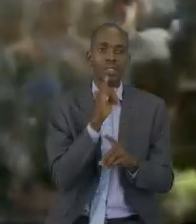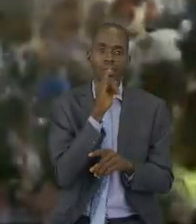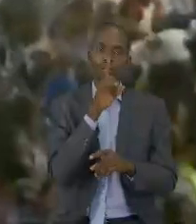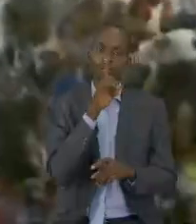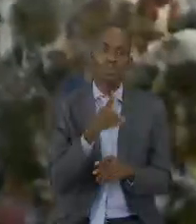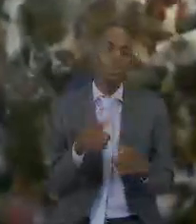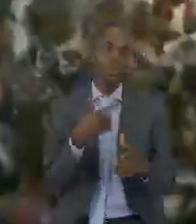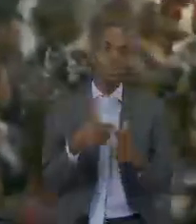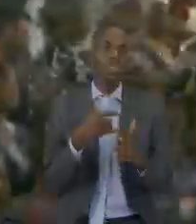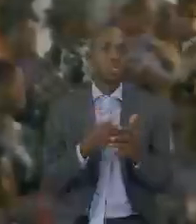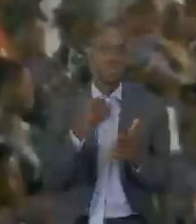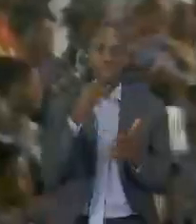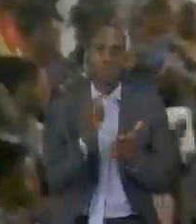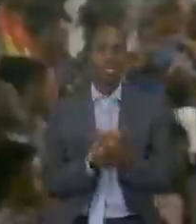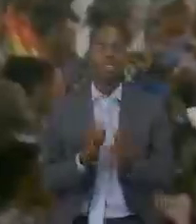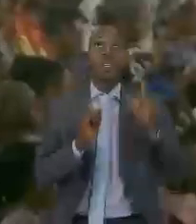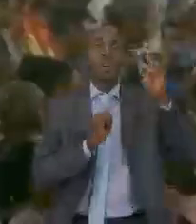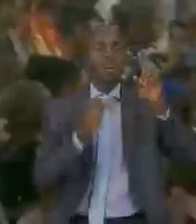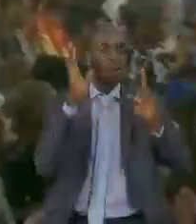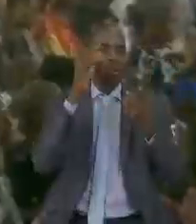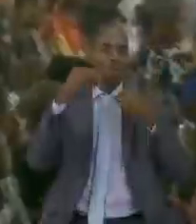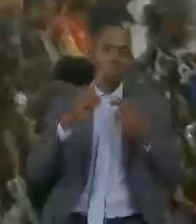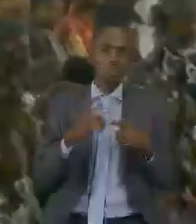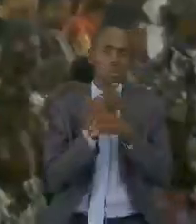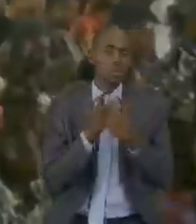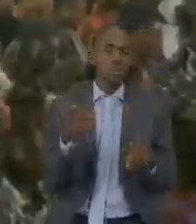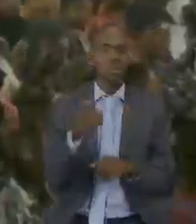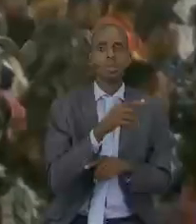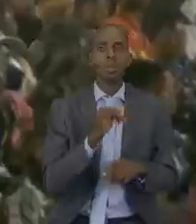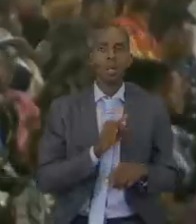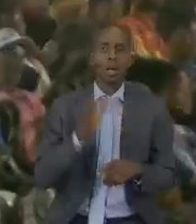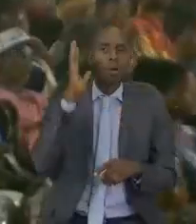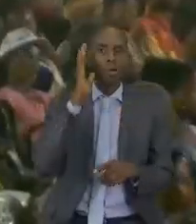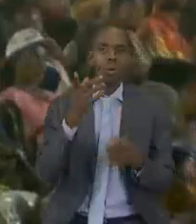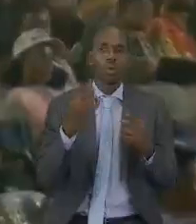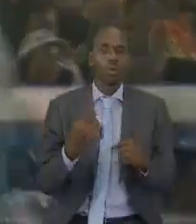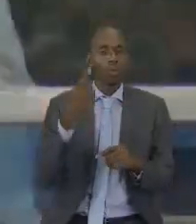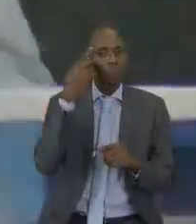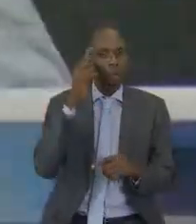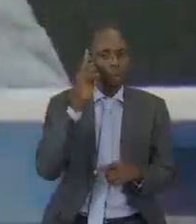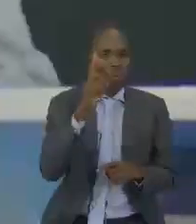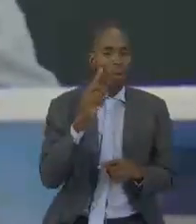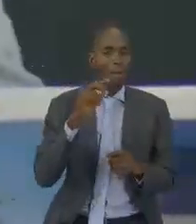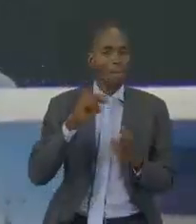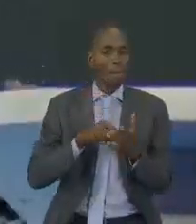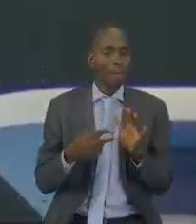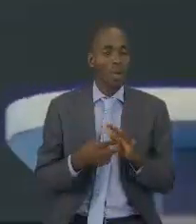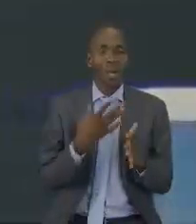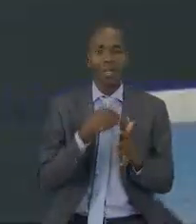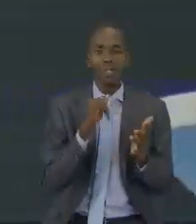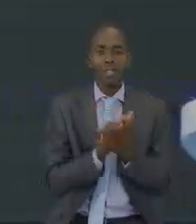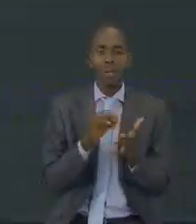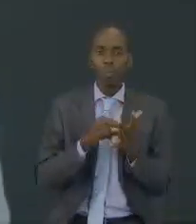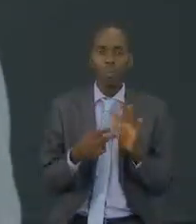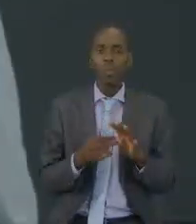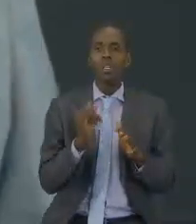sure. It says, I'm come to deliver them. I'm come for one purpose. And the purpose is